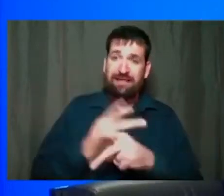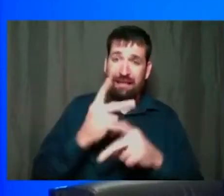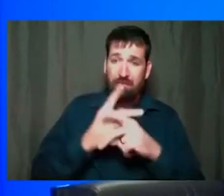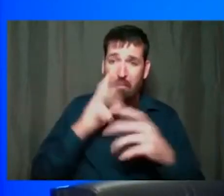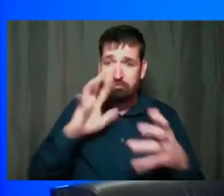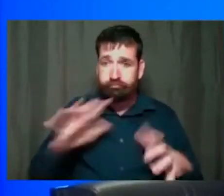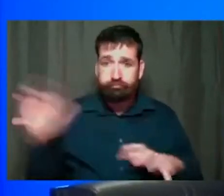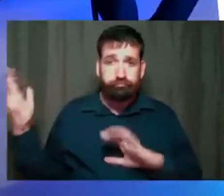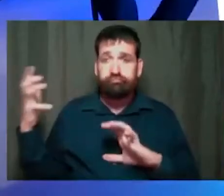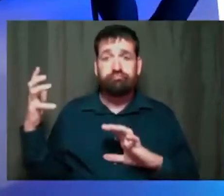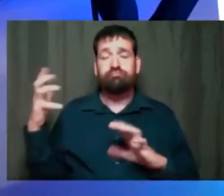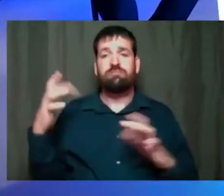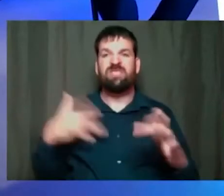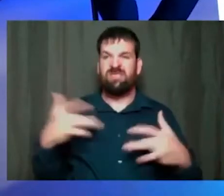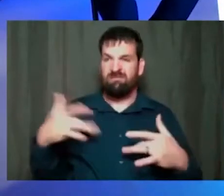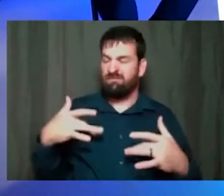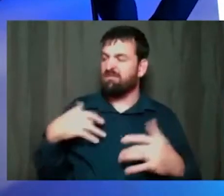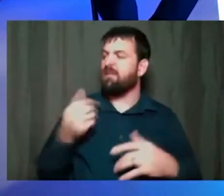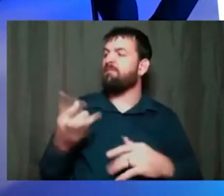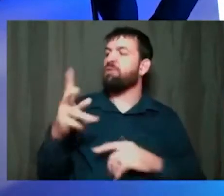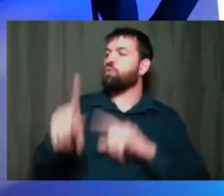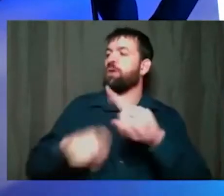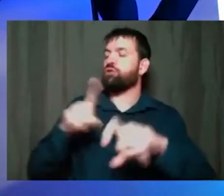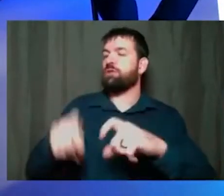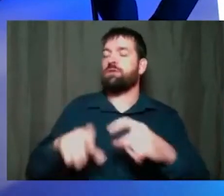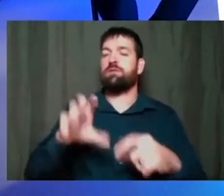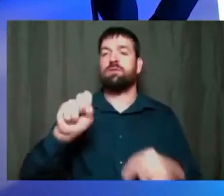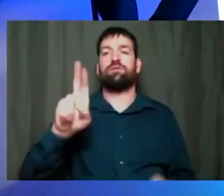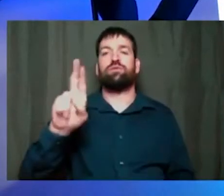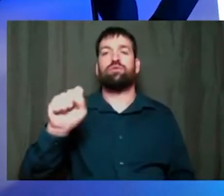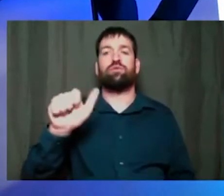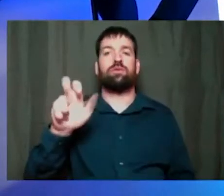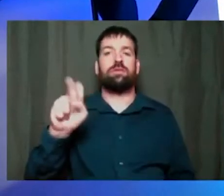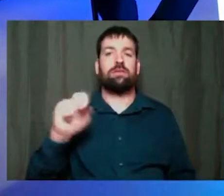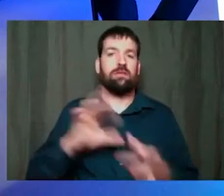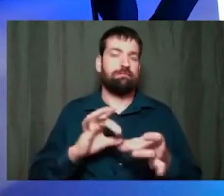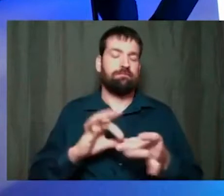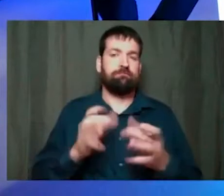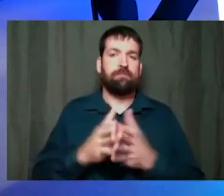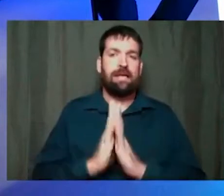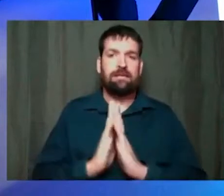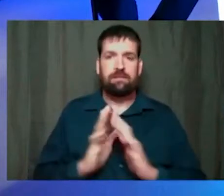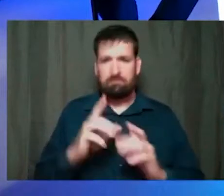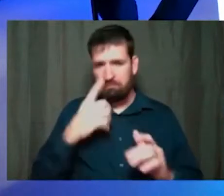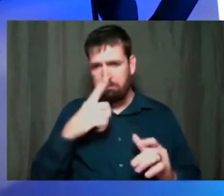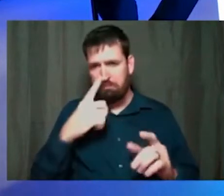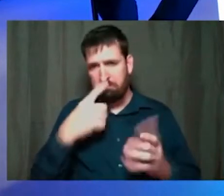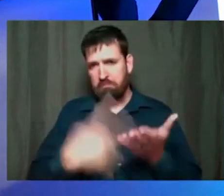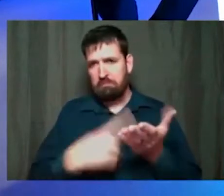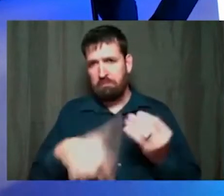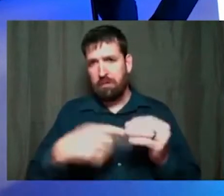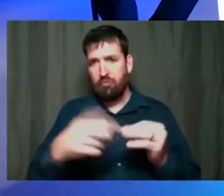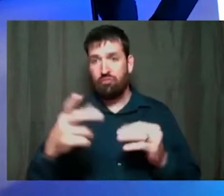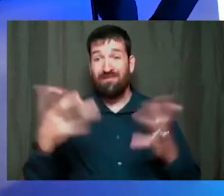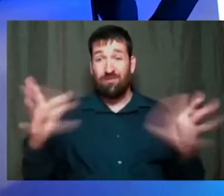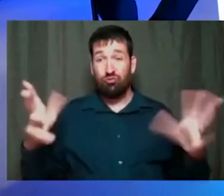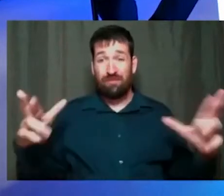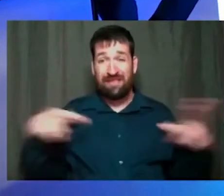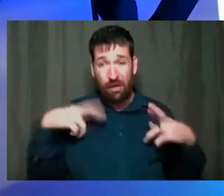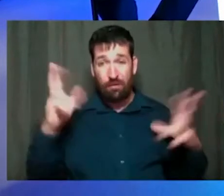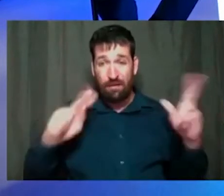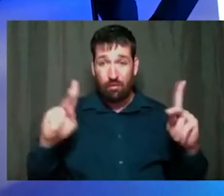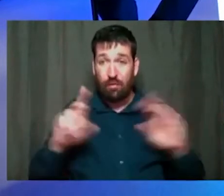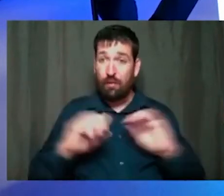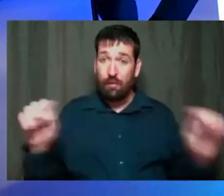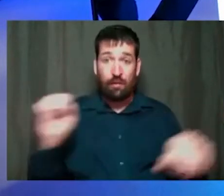concerning. Got a couple of questions about this. Susan is asking, wondering if you could talk about retired folks who do not work, especially those who are high risk,